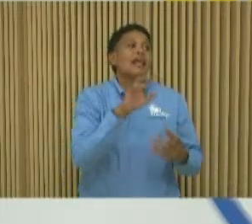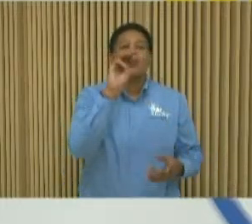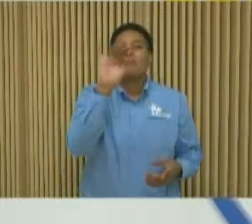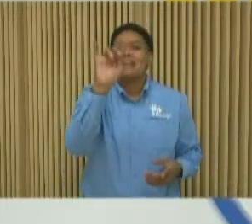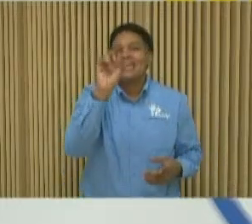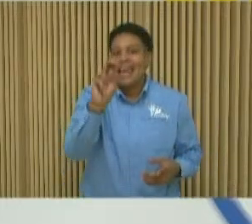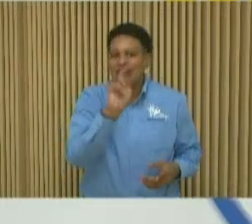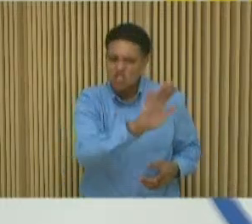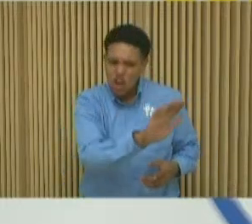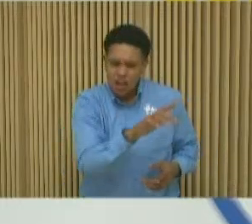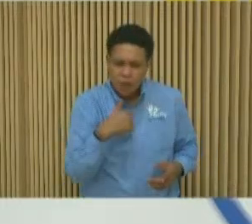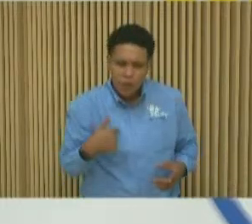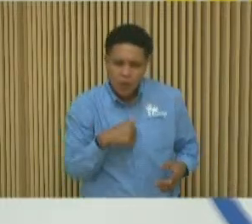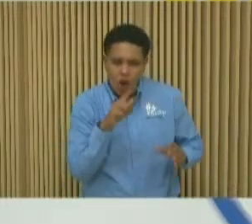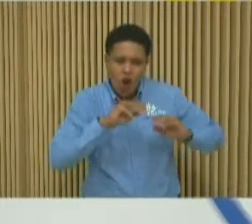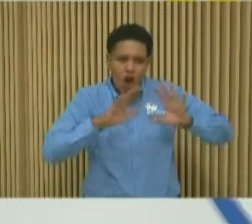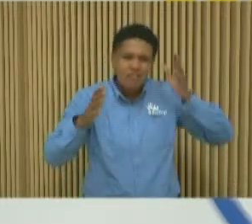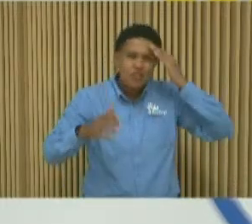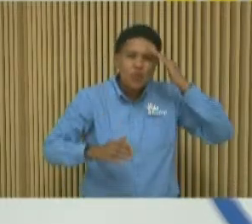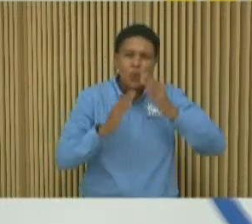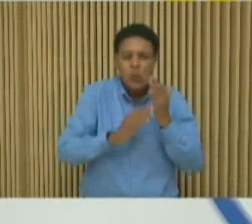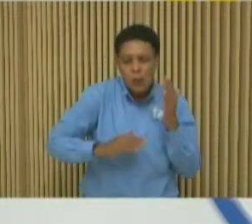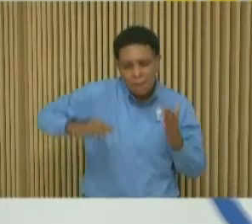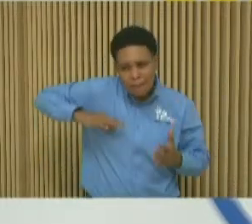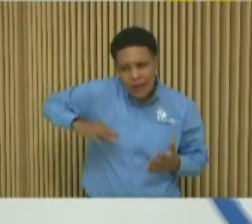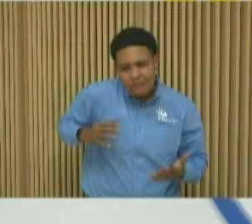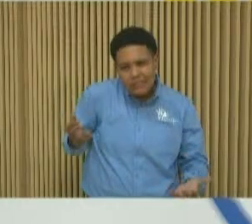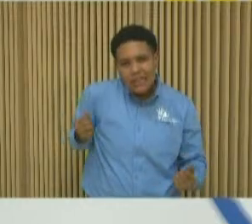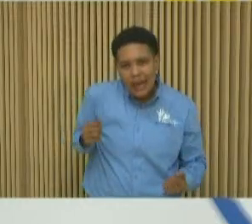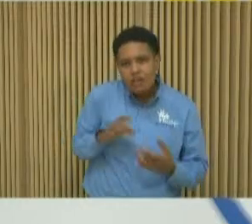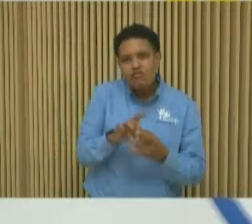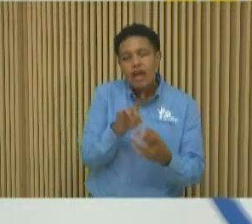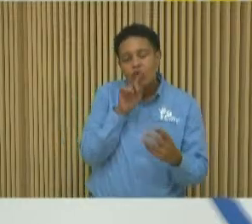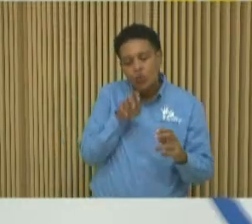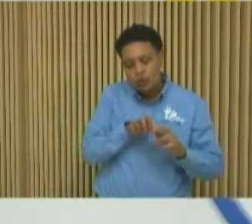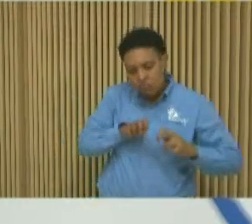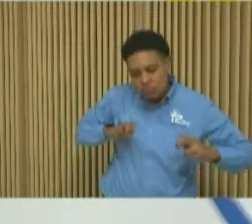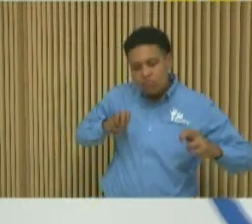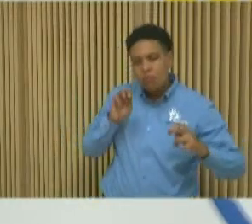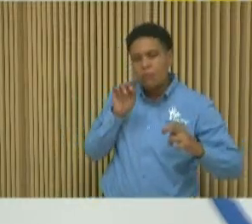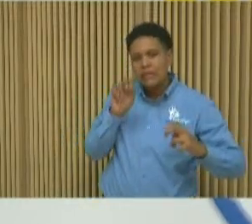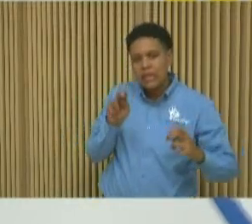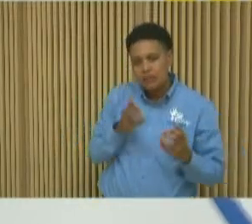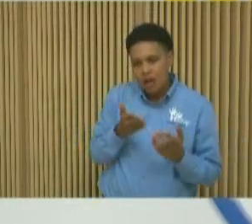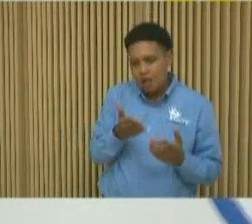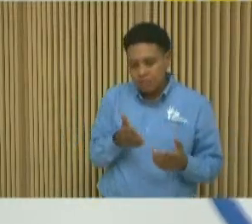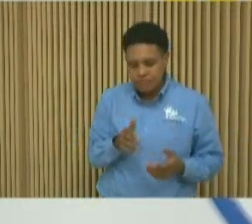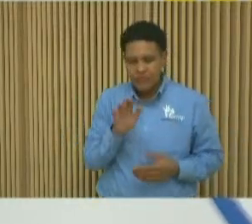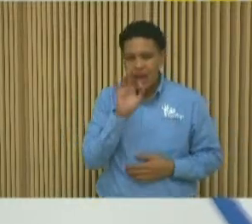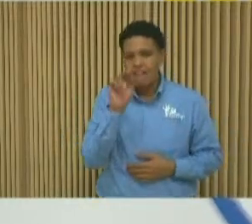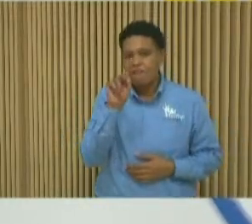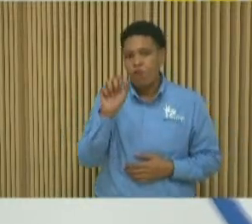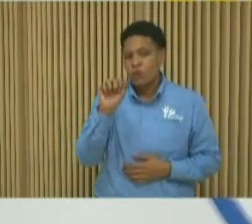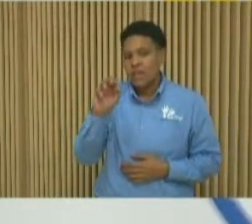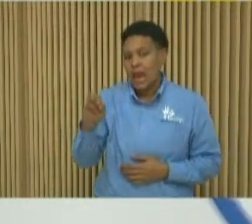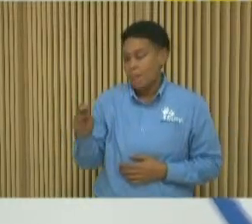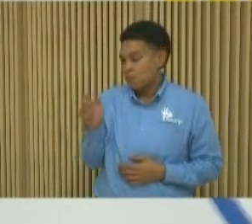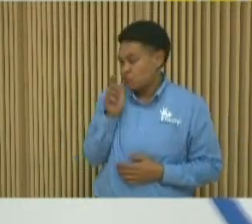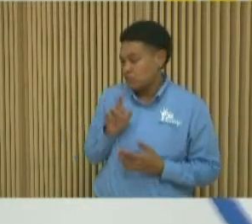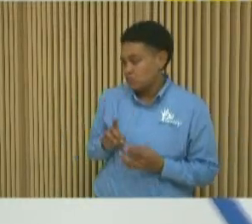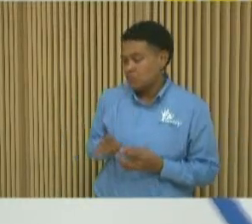mediation, we obviously know that there are certain benefits of mediation. As Ms. Fox Abraham has pointed out, right. It's